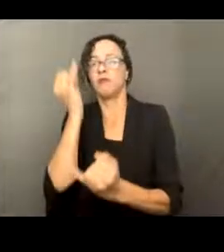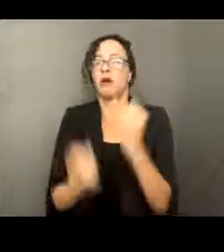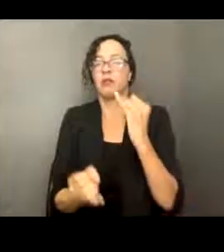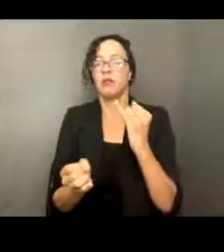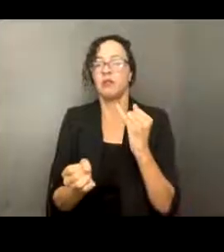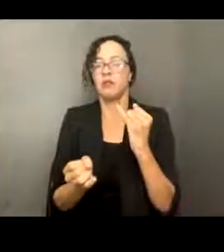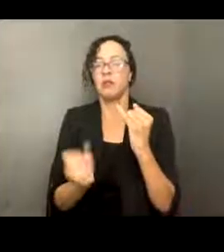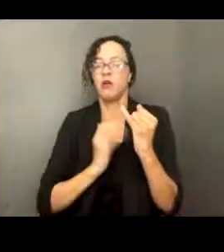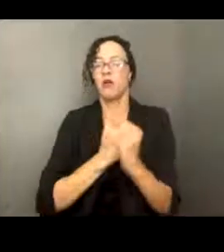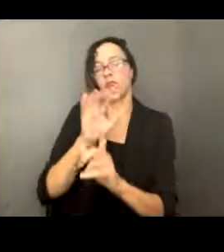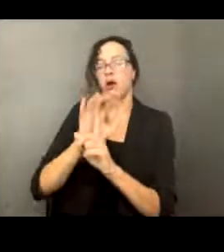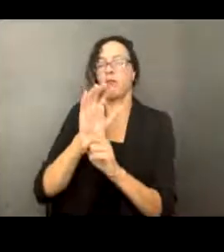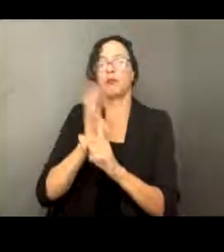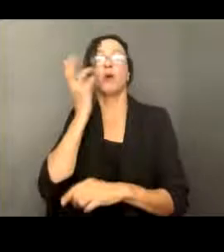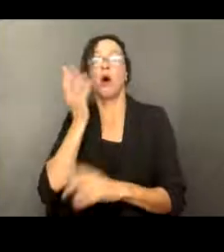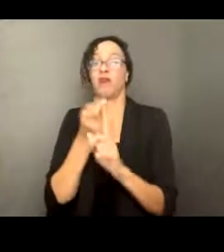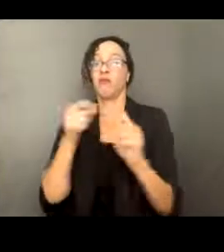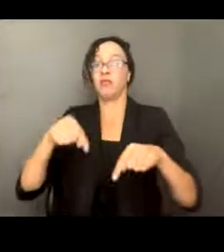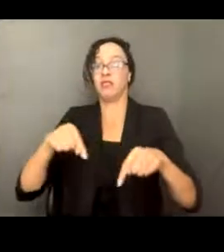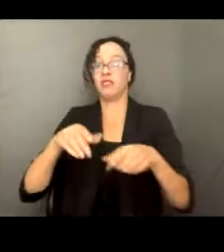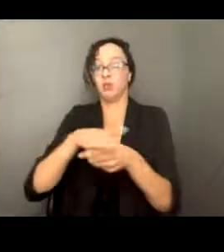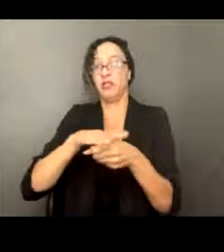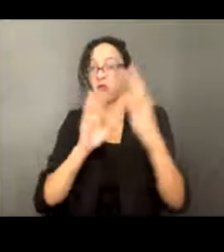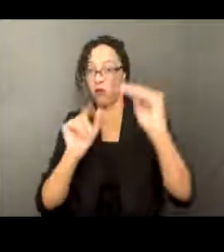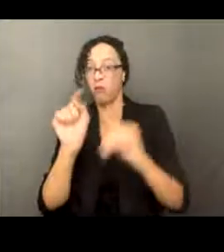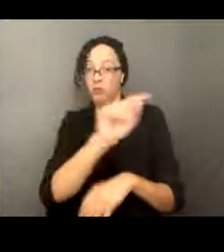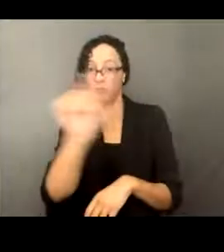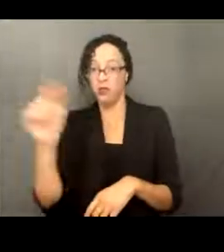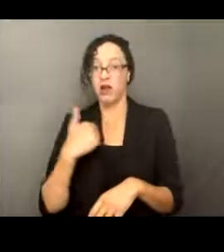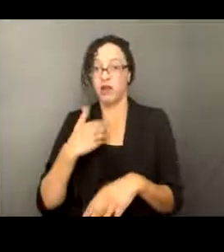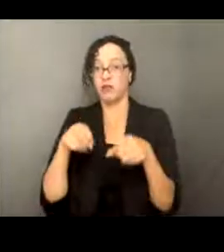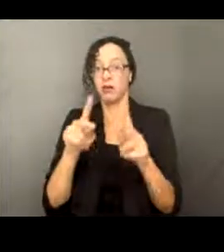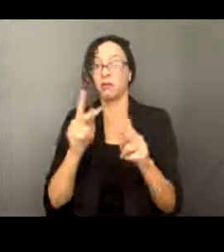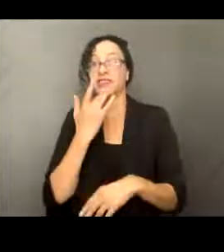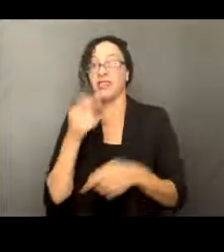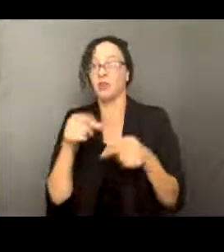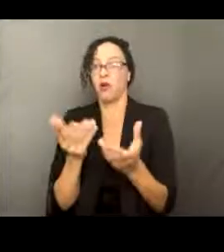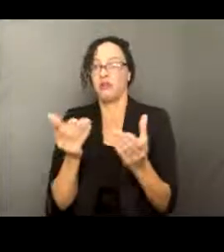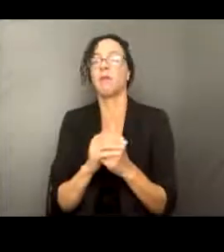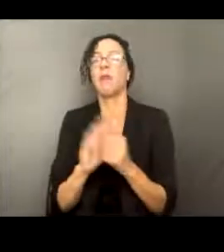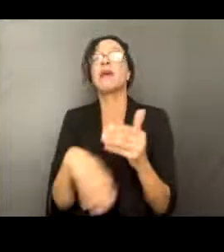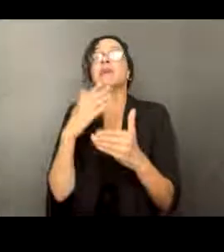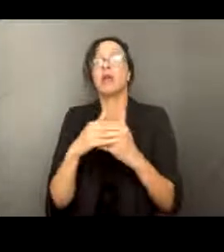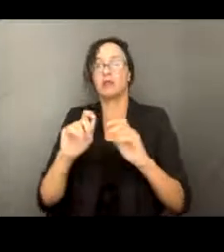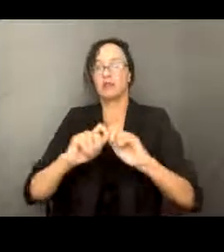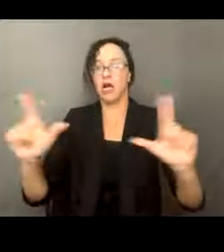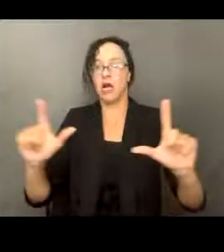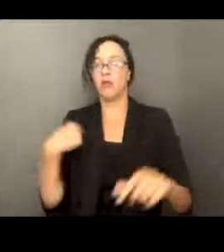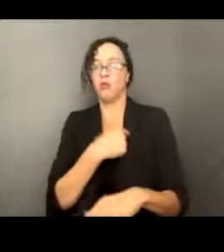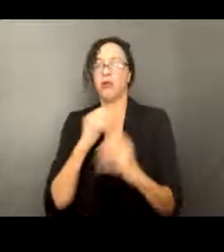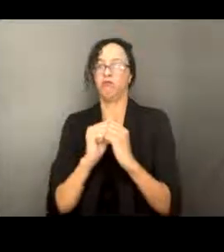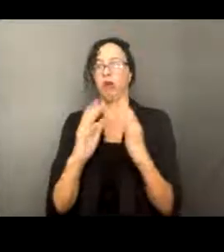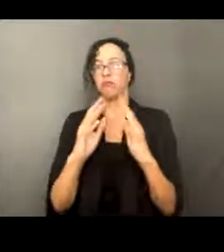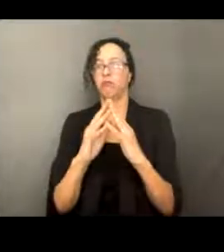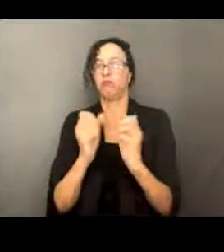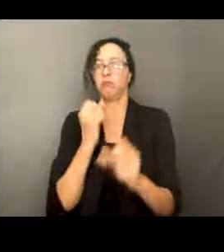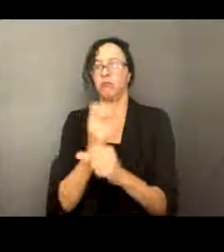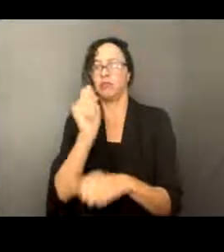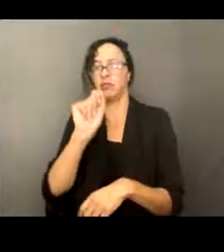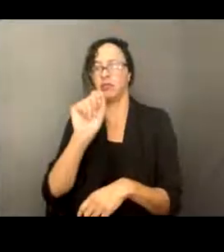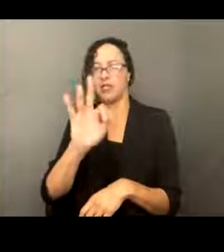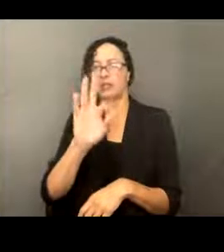to taste while you're here. So next slide, SBCAG was formed in 1966. We are proud to be 56